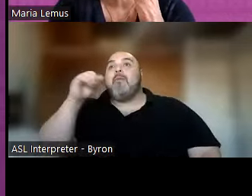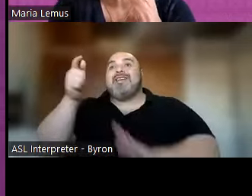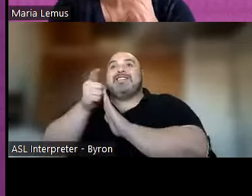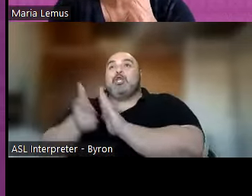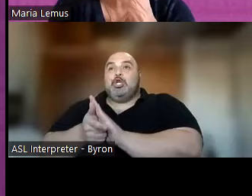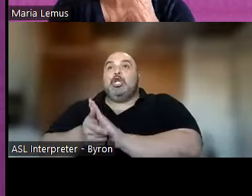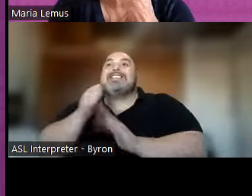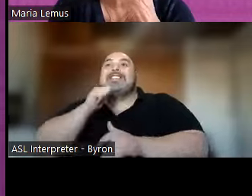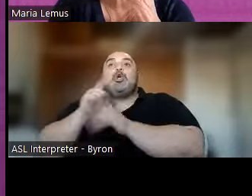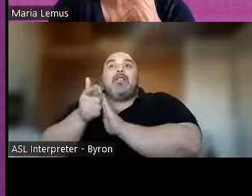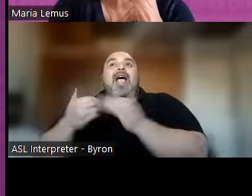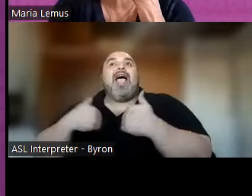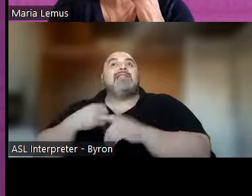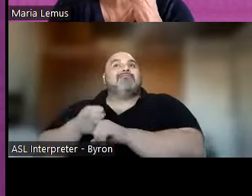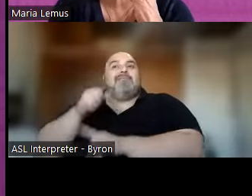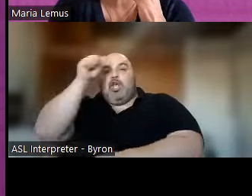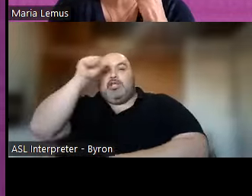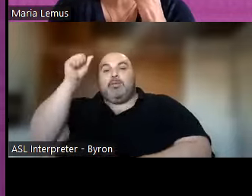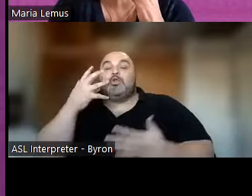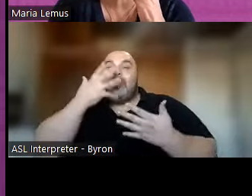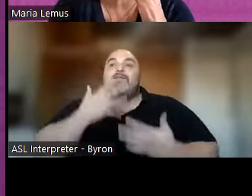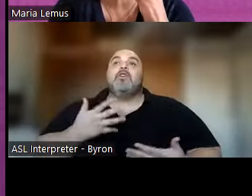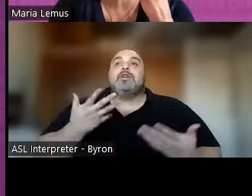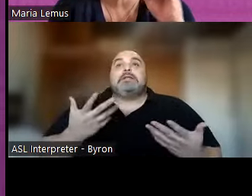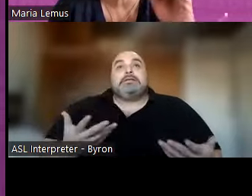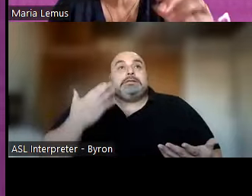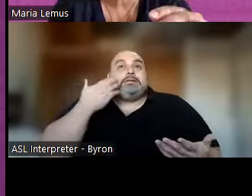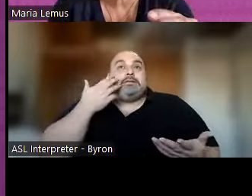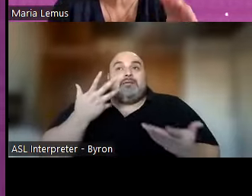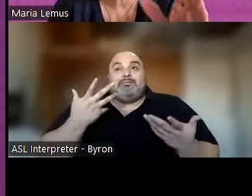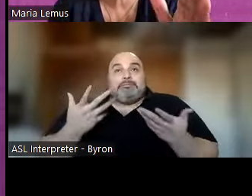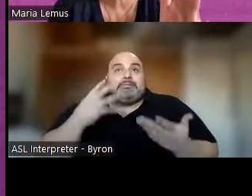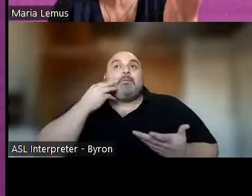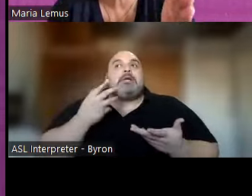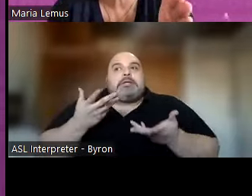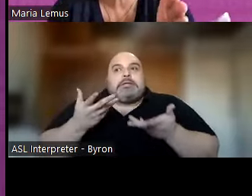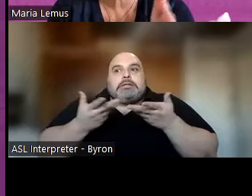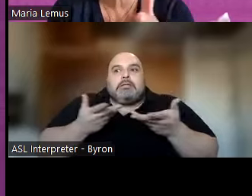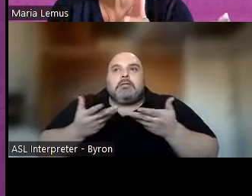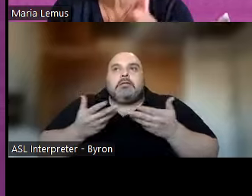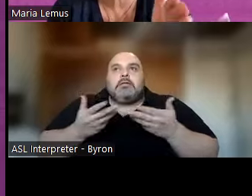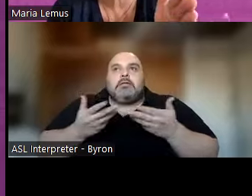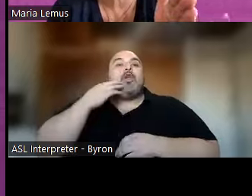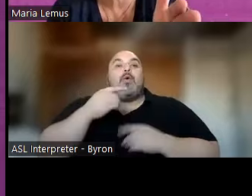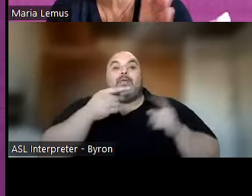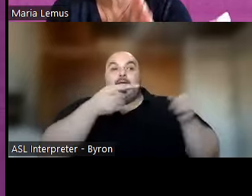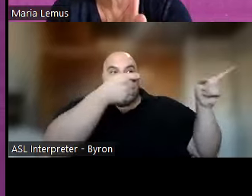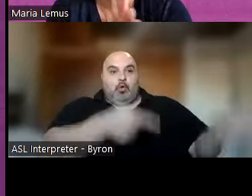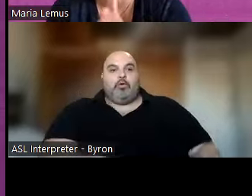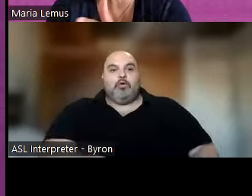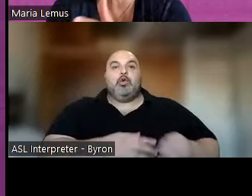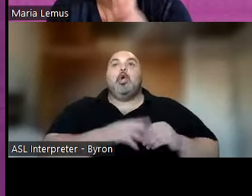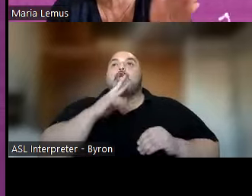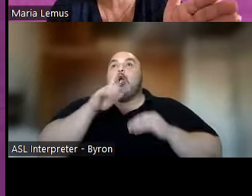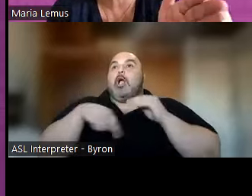Alzheimer's. And so I'm unfortunately intimately involved with it. But I know that all these issues, when you talk about